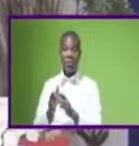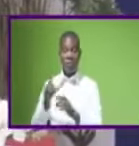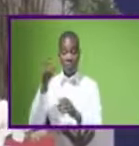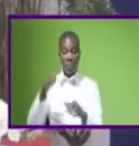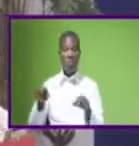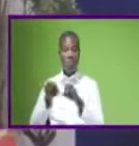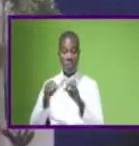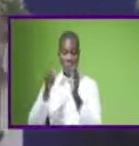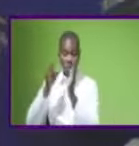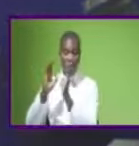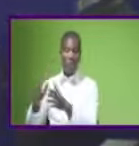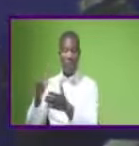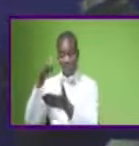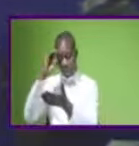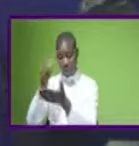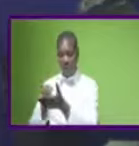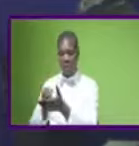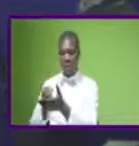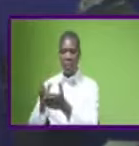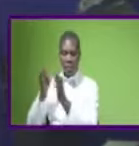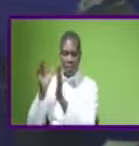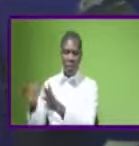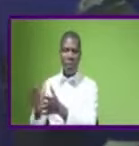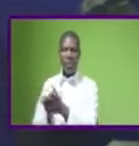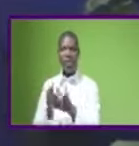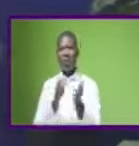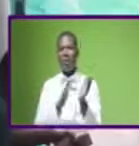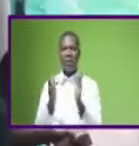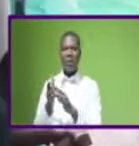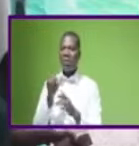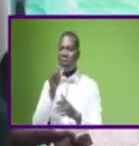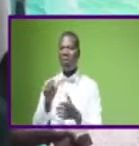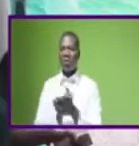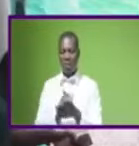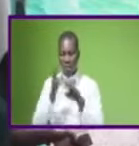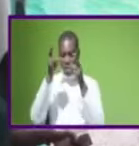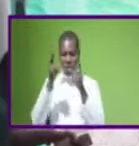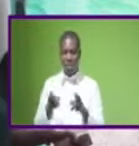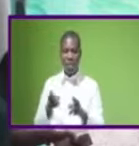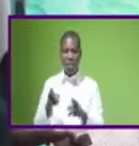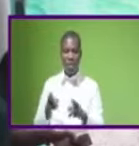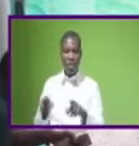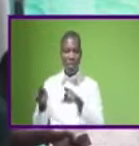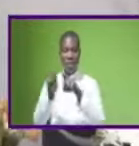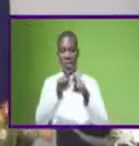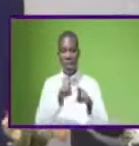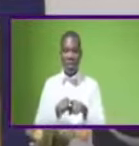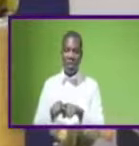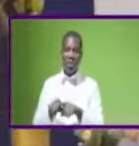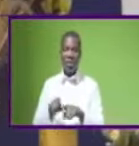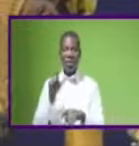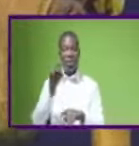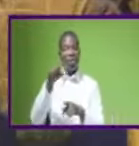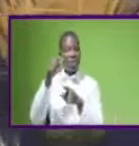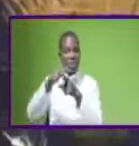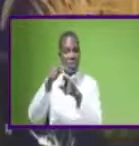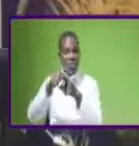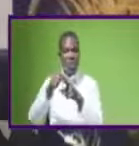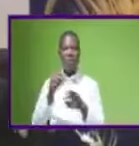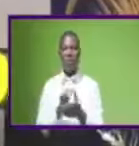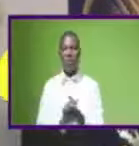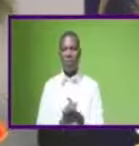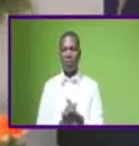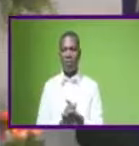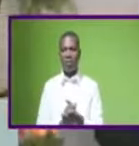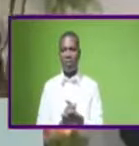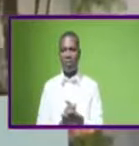would have done so. Na Yesu anye nipa. But because Jesus is not human as we are, Oya asem no. He represents the